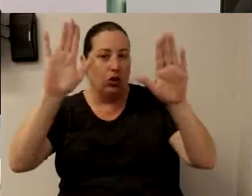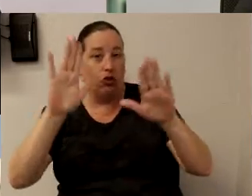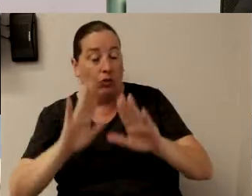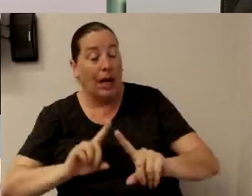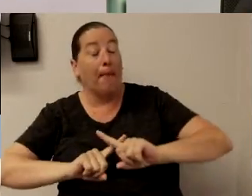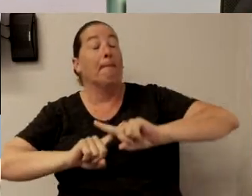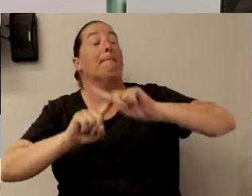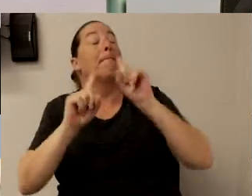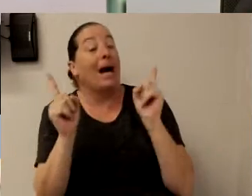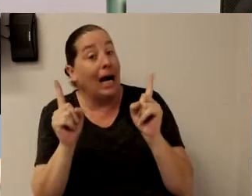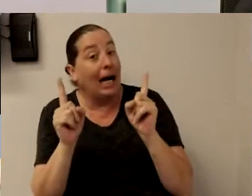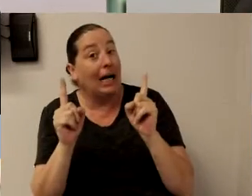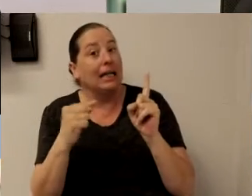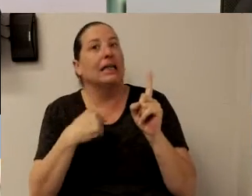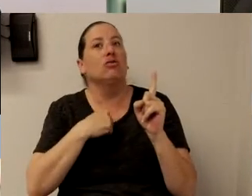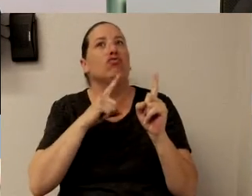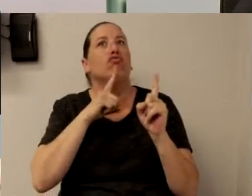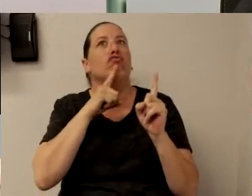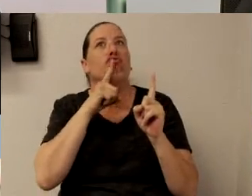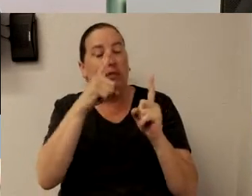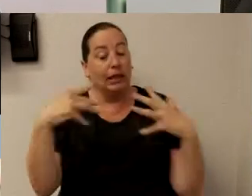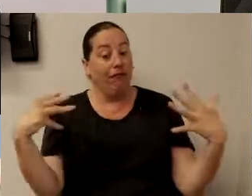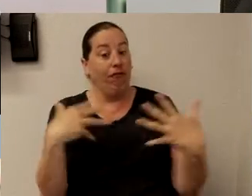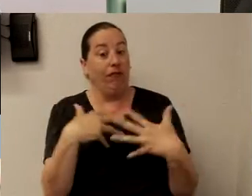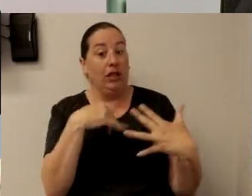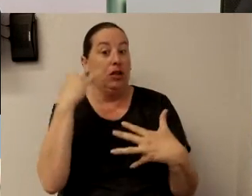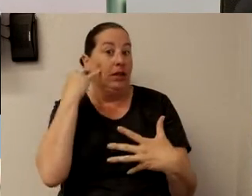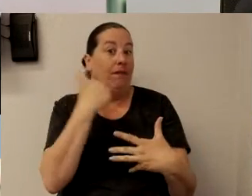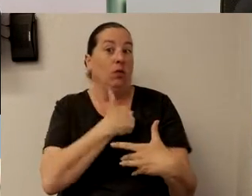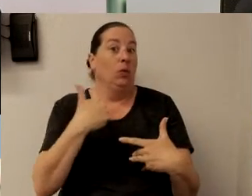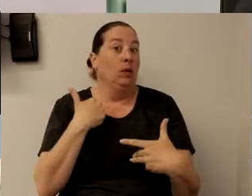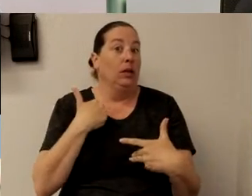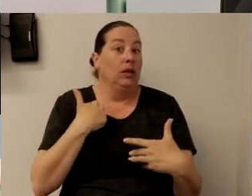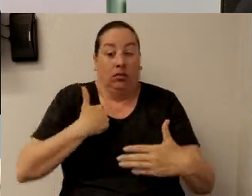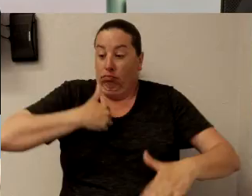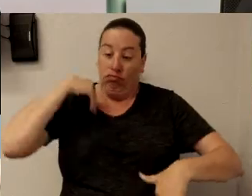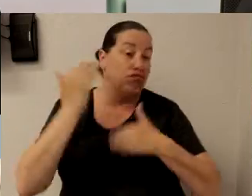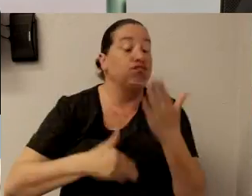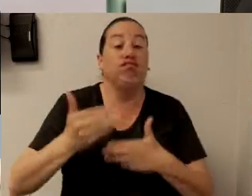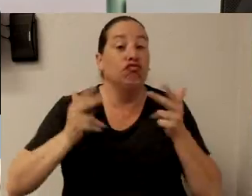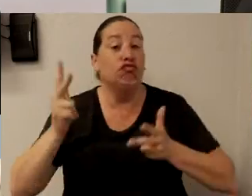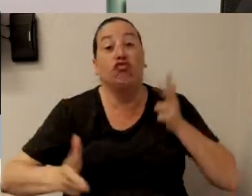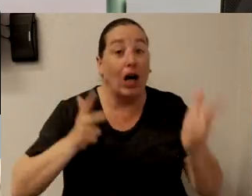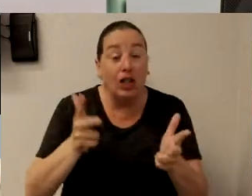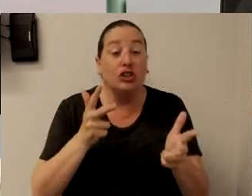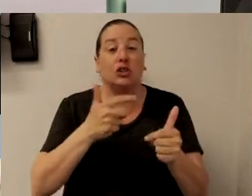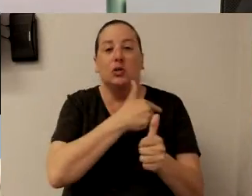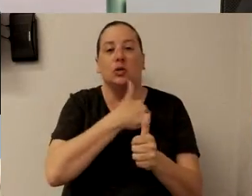But I greatly fear that if we rush into that, it could have really bad consequences for us.